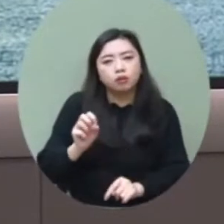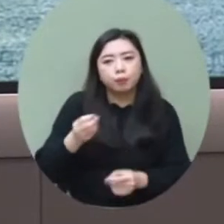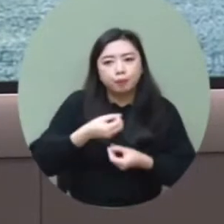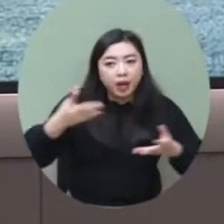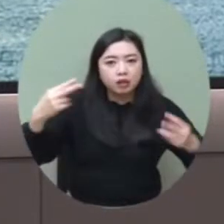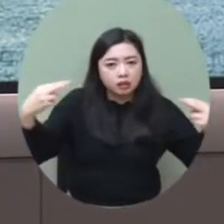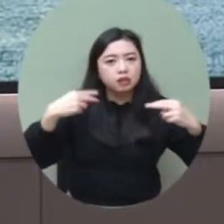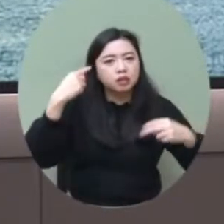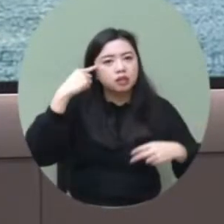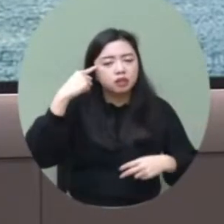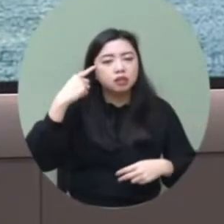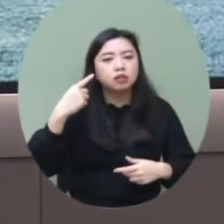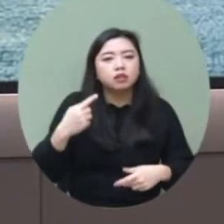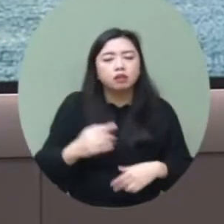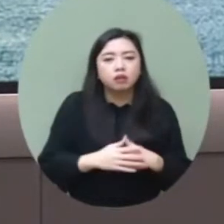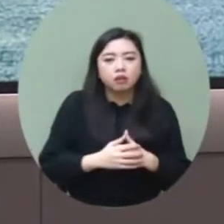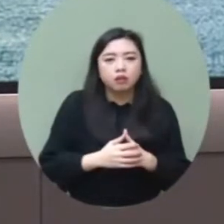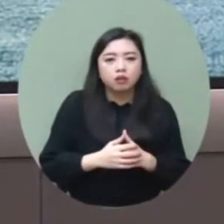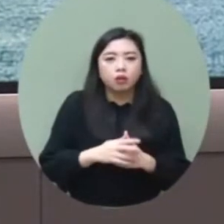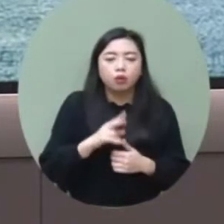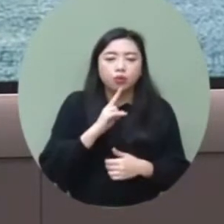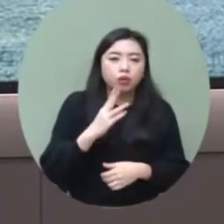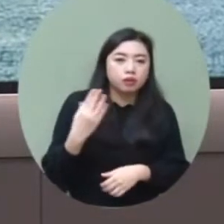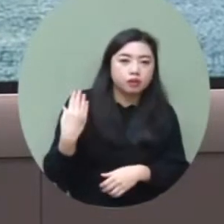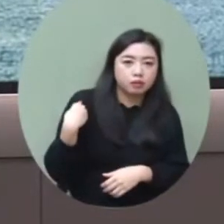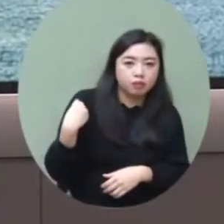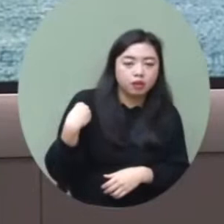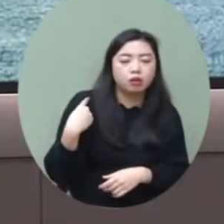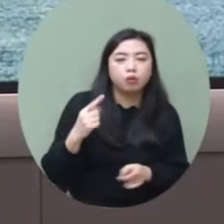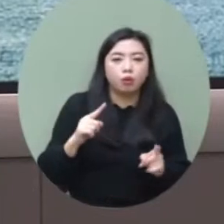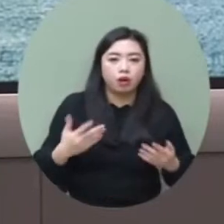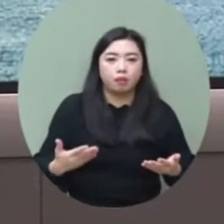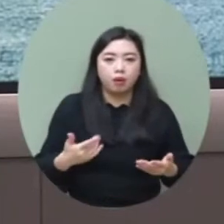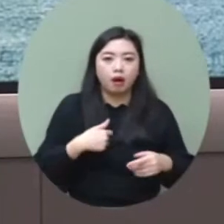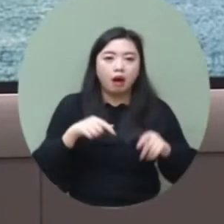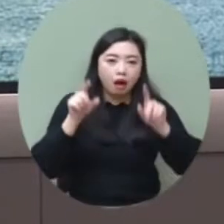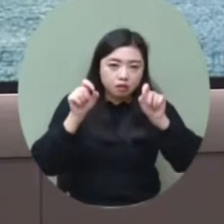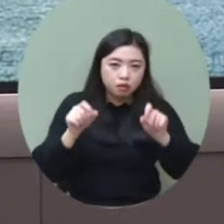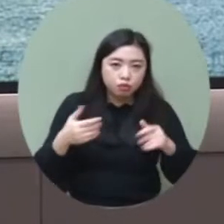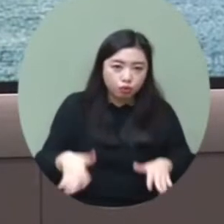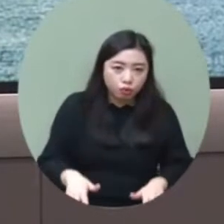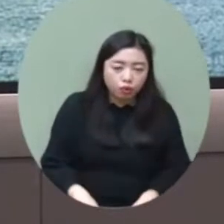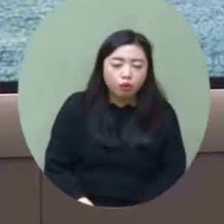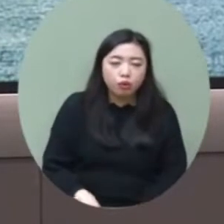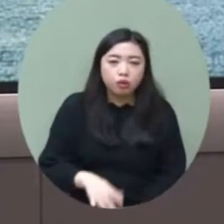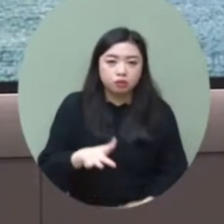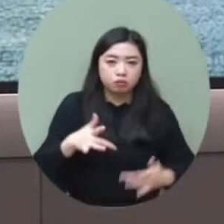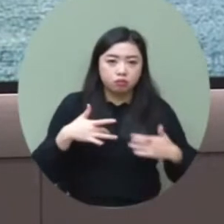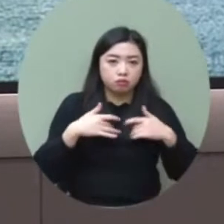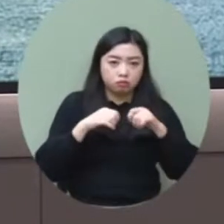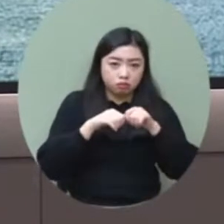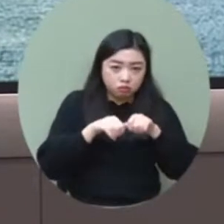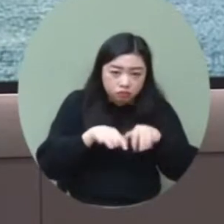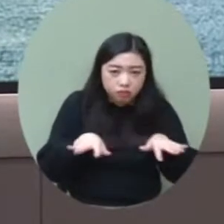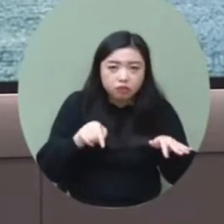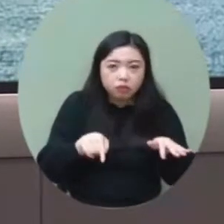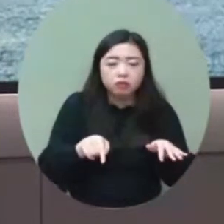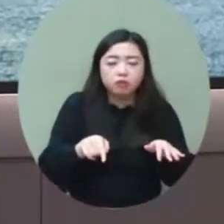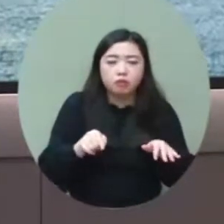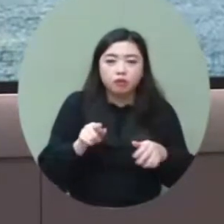has always been a key objective in the information disseminated by the HA. But like I explained in recent